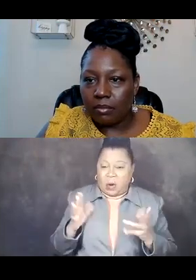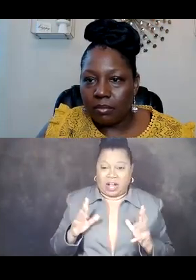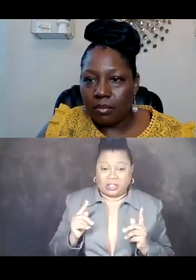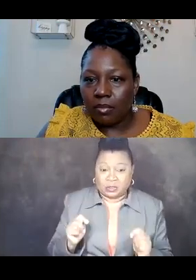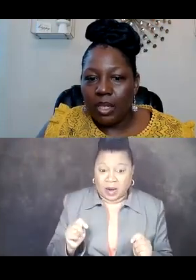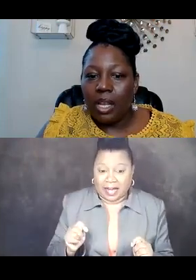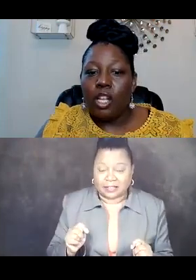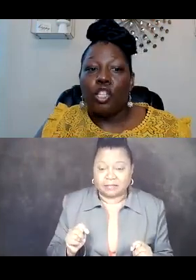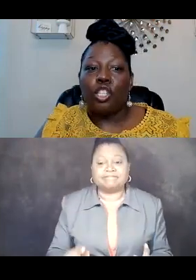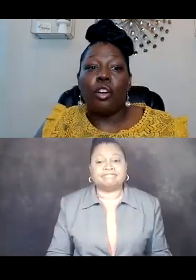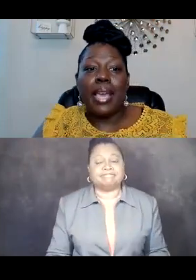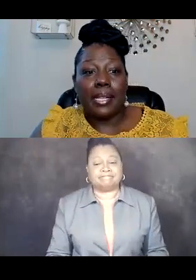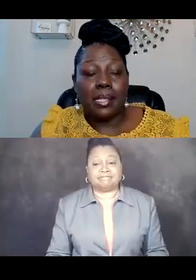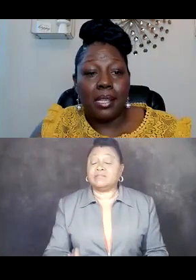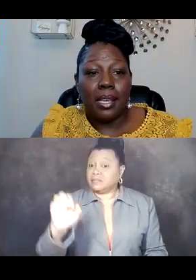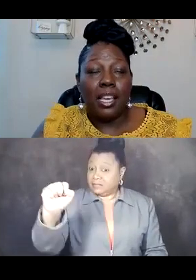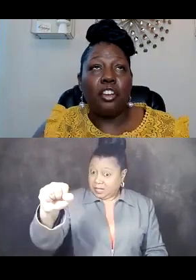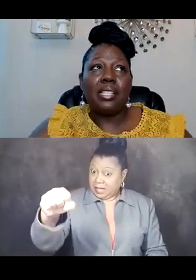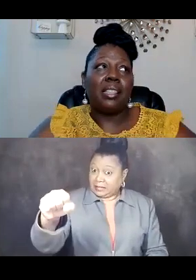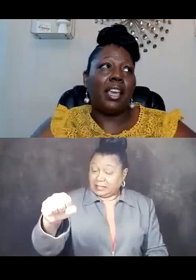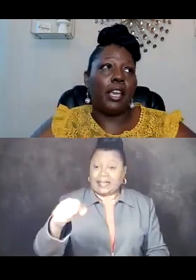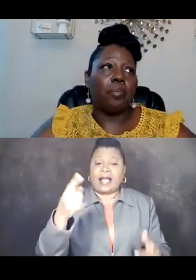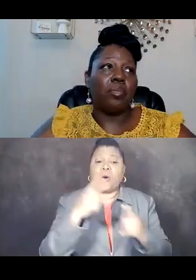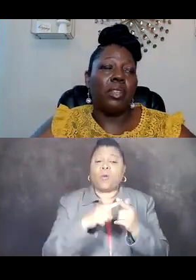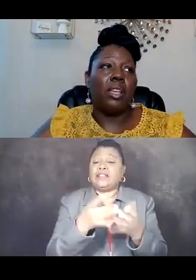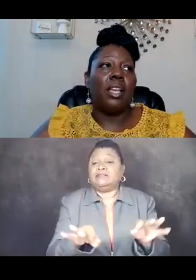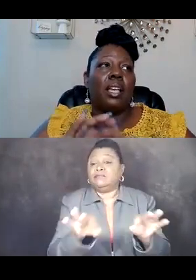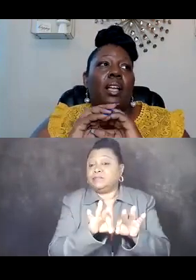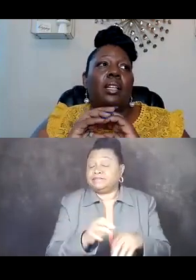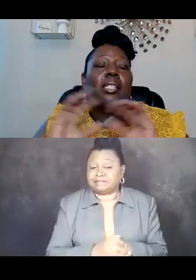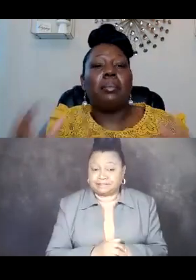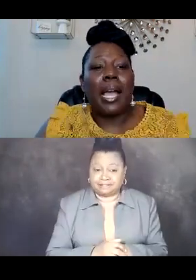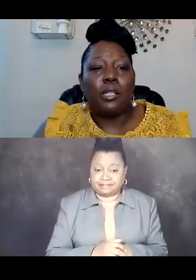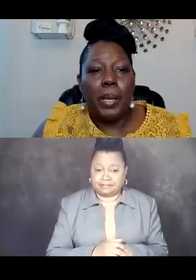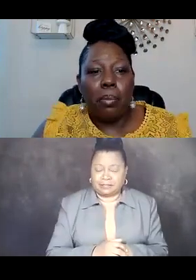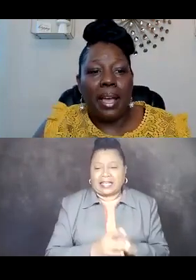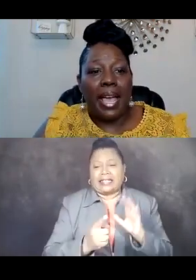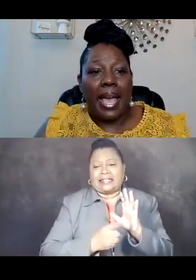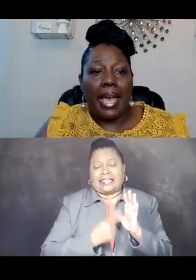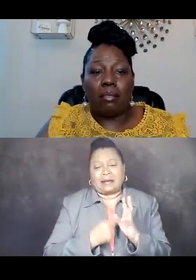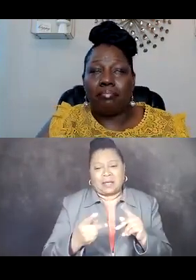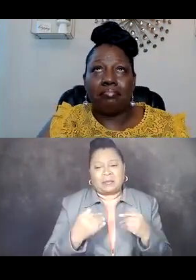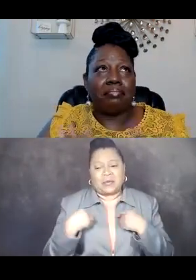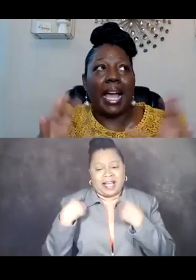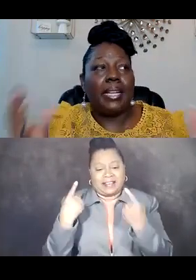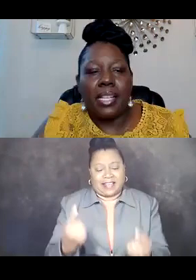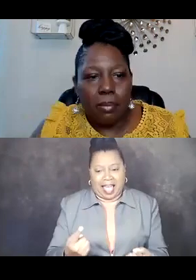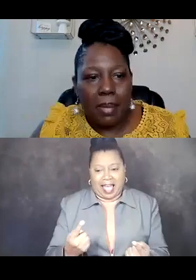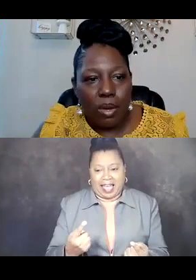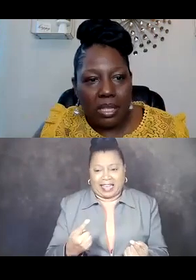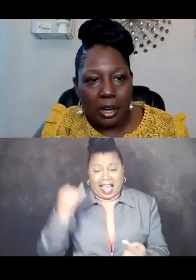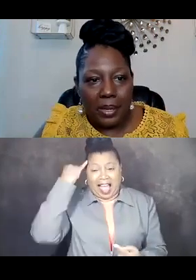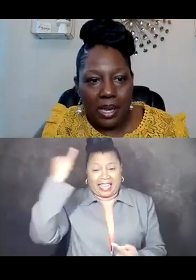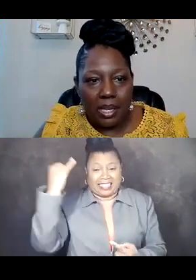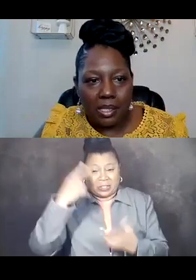it? So yes, here's the thing. Sometimes people have had ideas